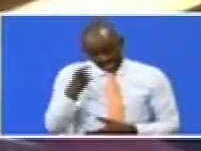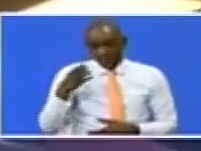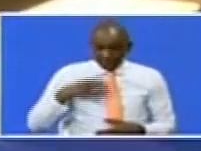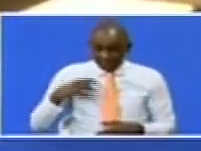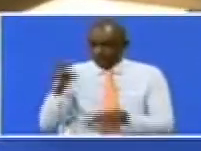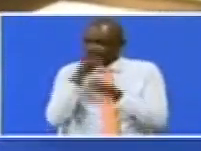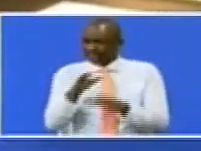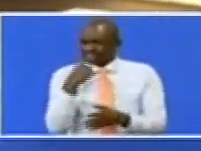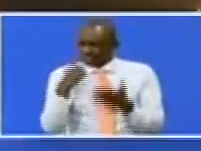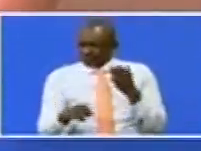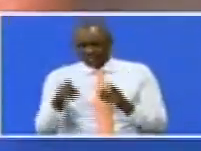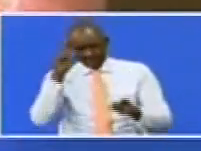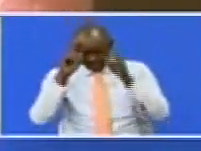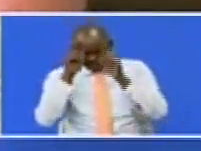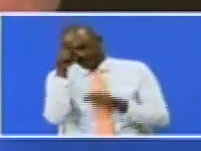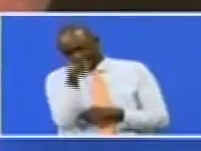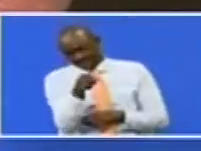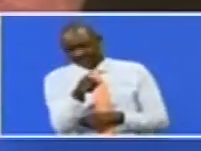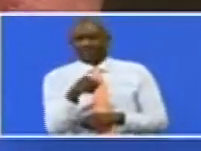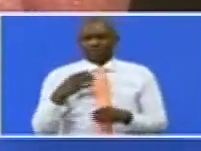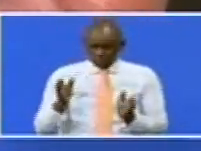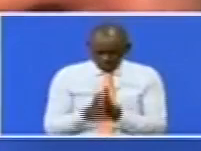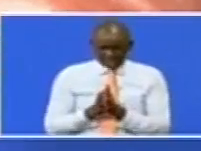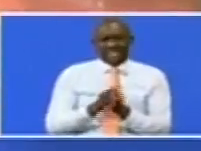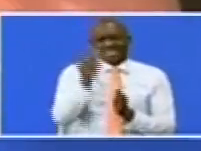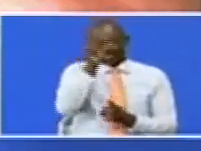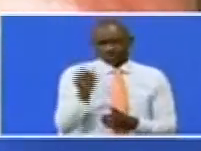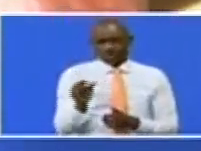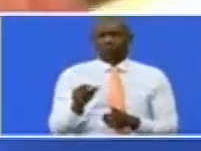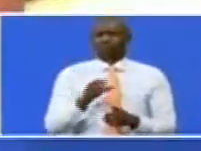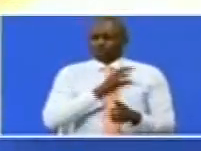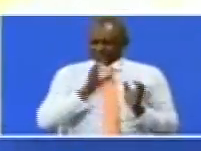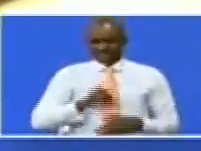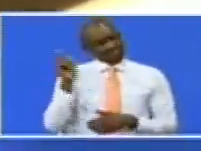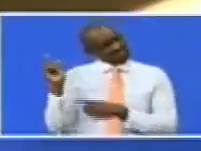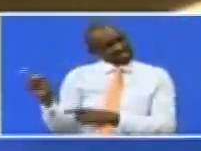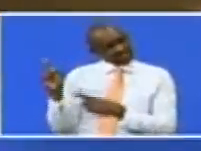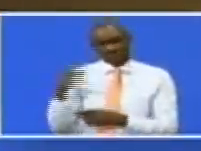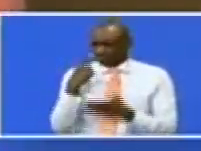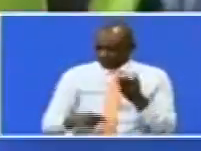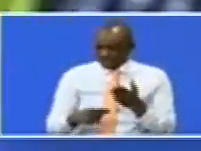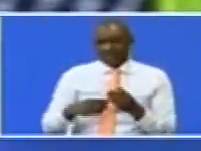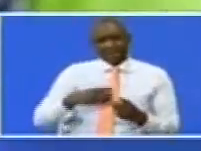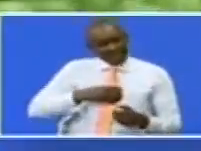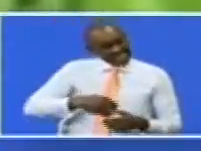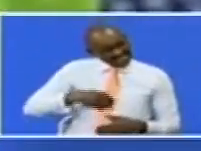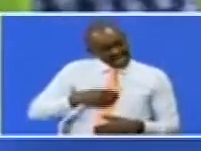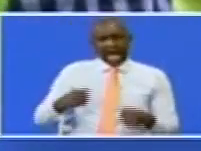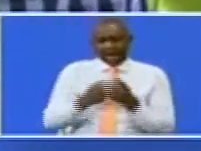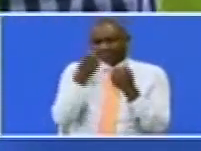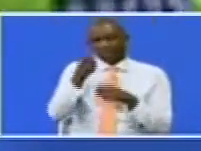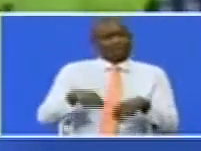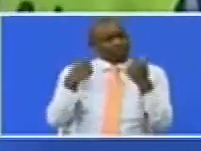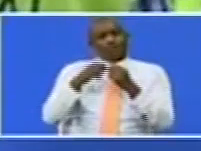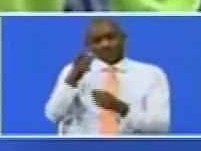trained speculations through the tassel pitting the county chiefs and the regional security coordinator Nelson Marwa. The Malindi mini poll reignited the differences